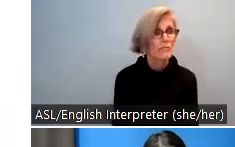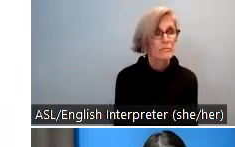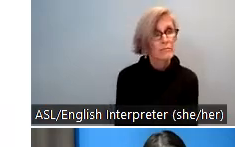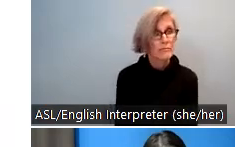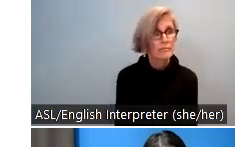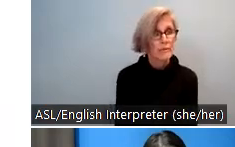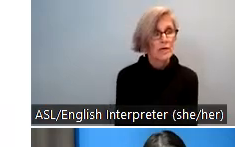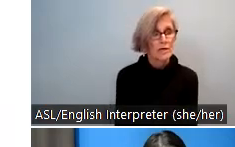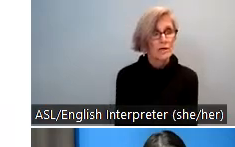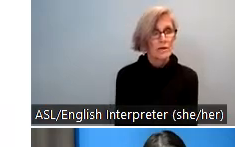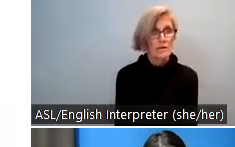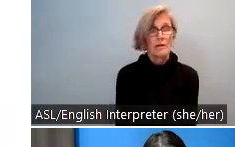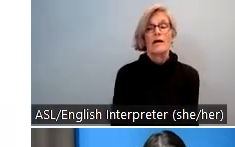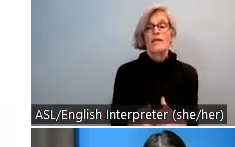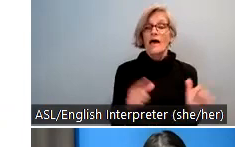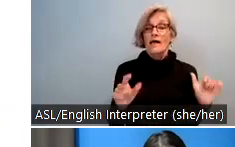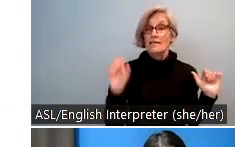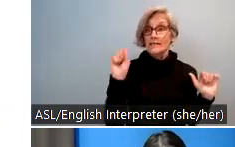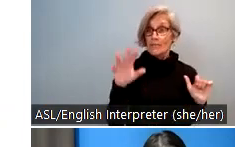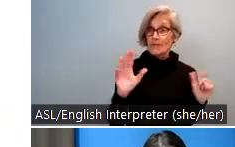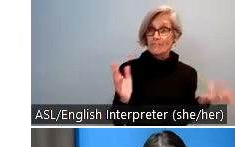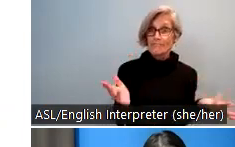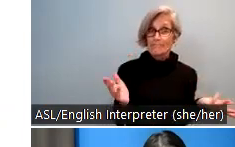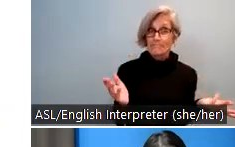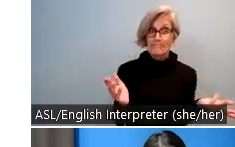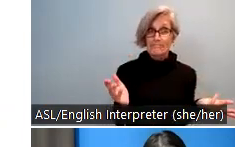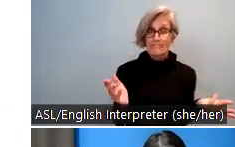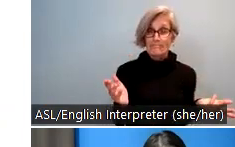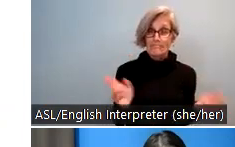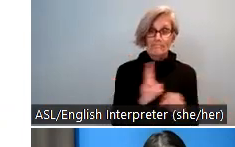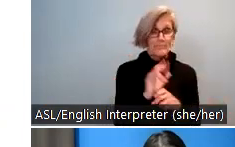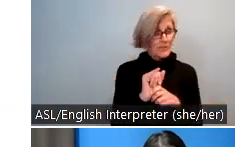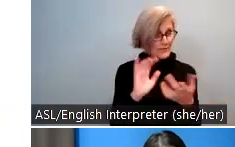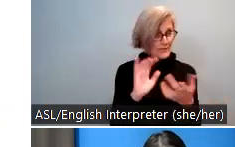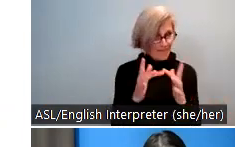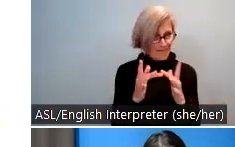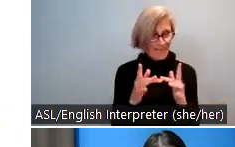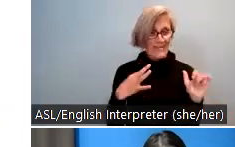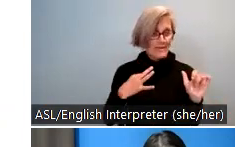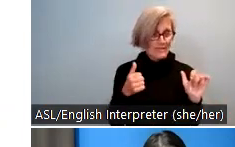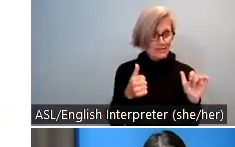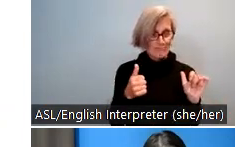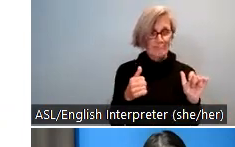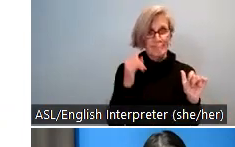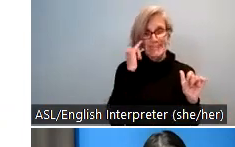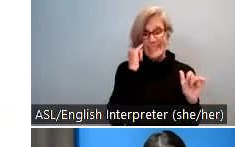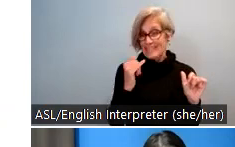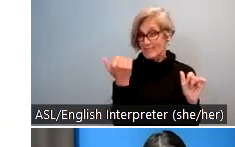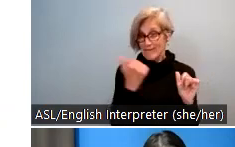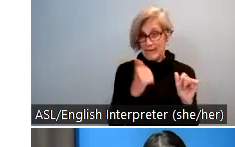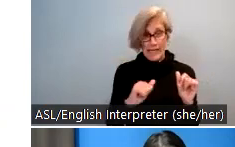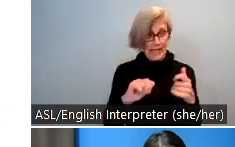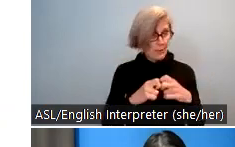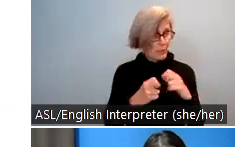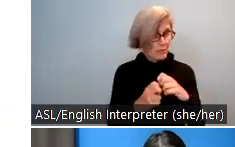And then submitting your application, again, you can use the online application. If you run into any issues with that, there is